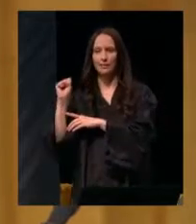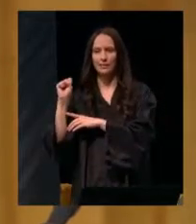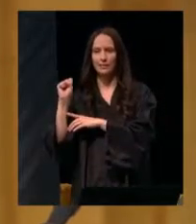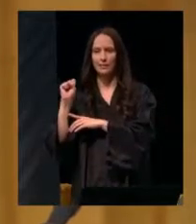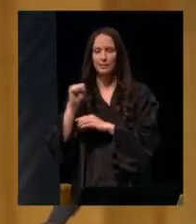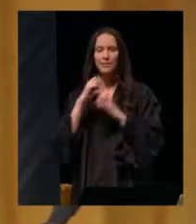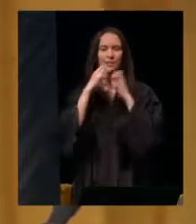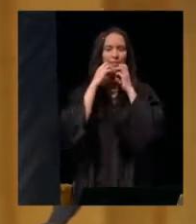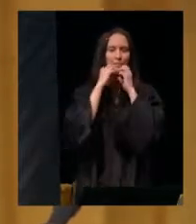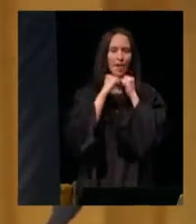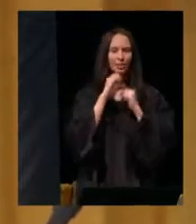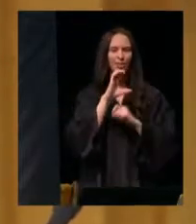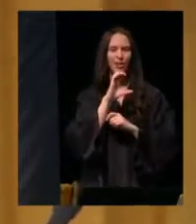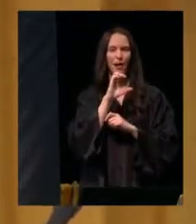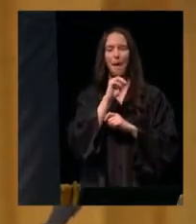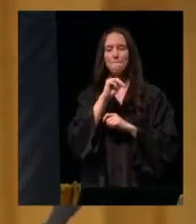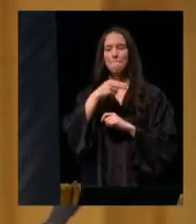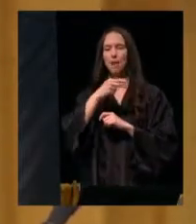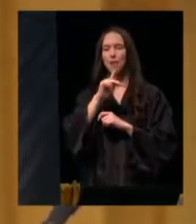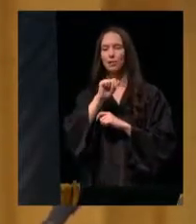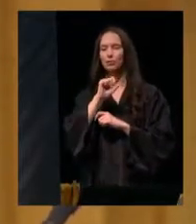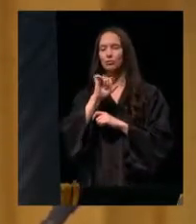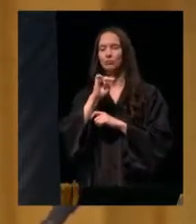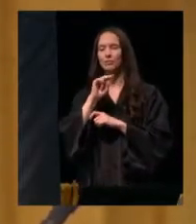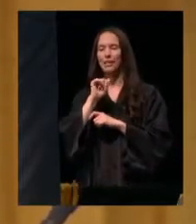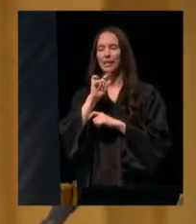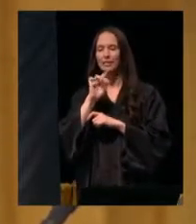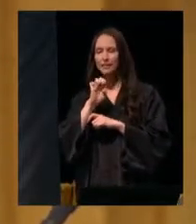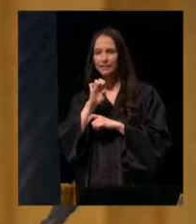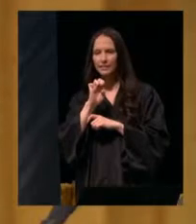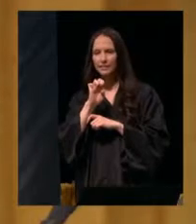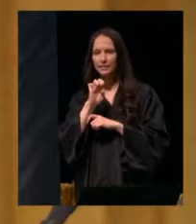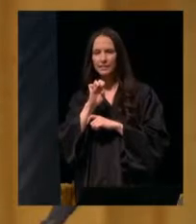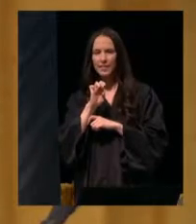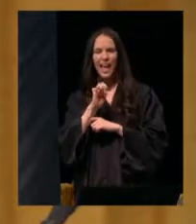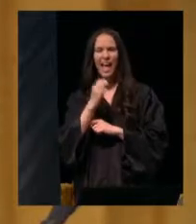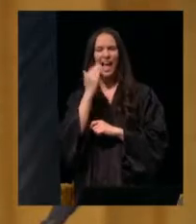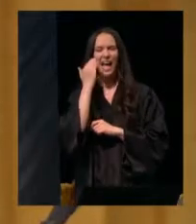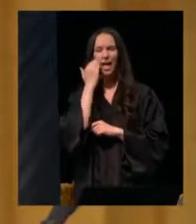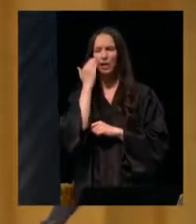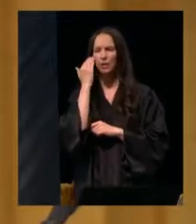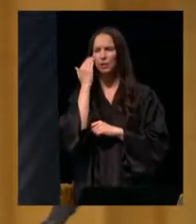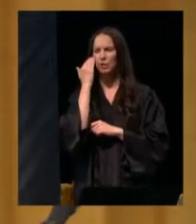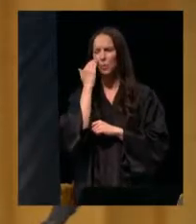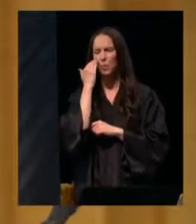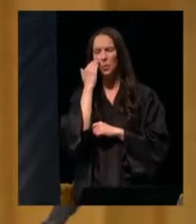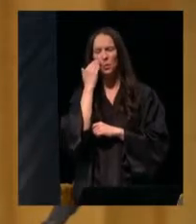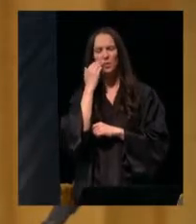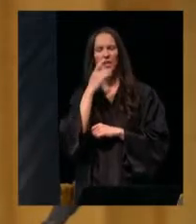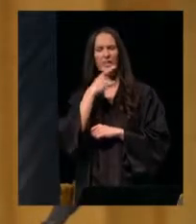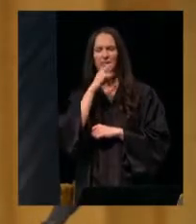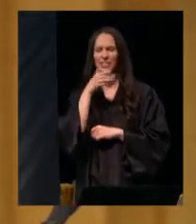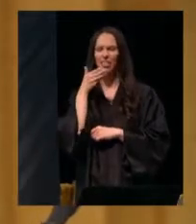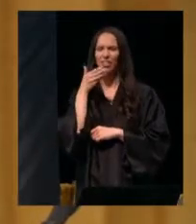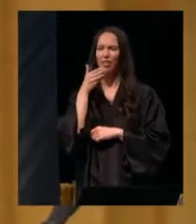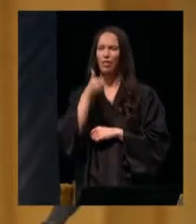Compassionate. I truly believe that Fargo South has some of the most genuinely kind-hearted